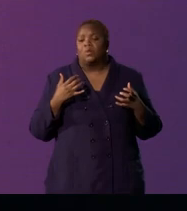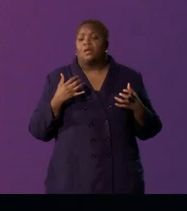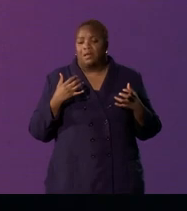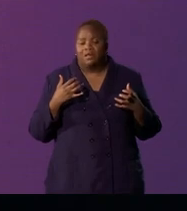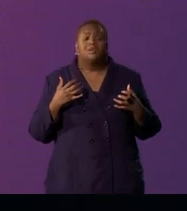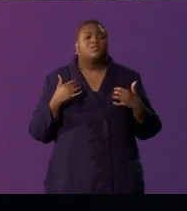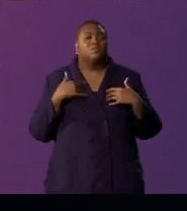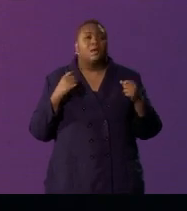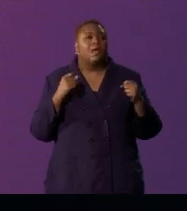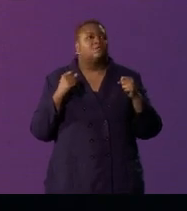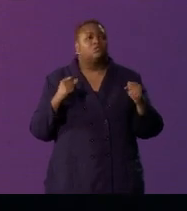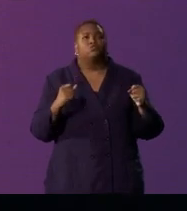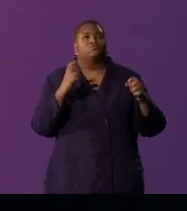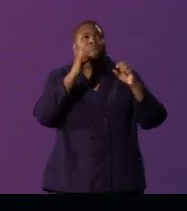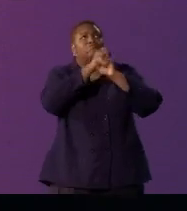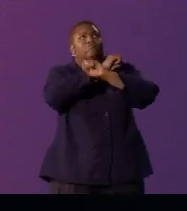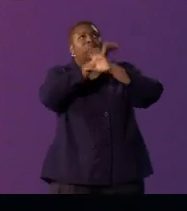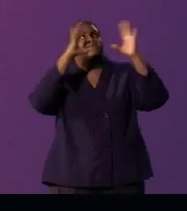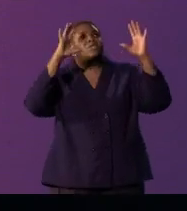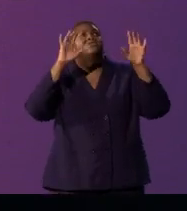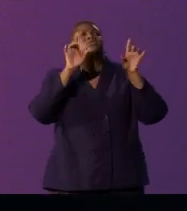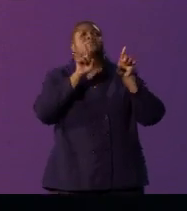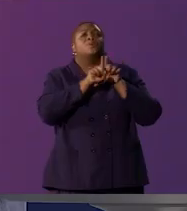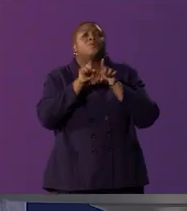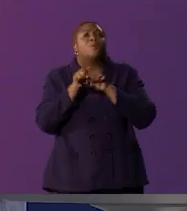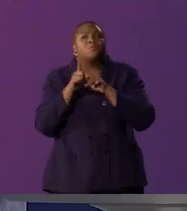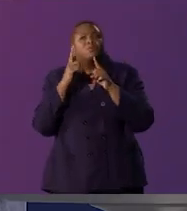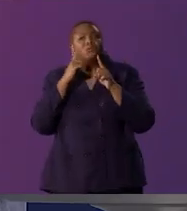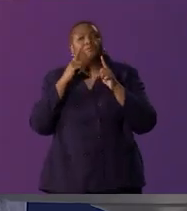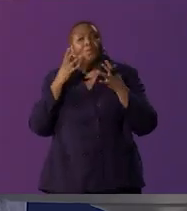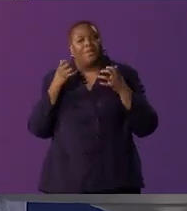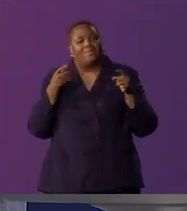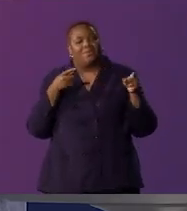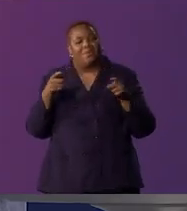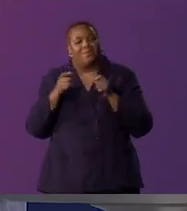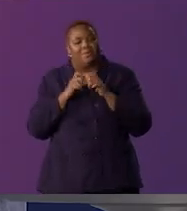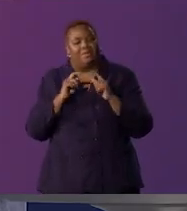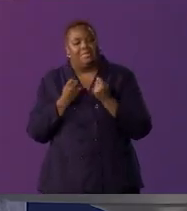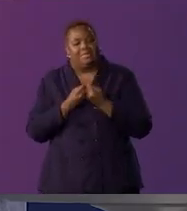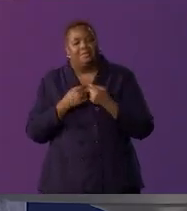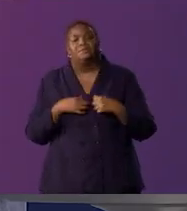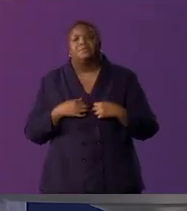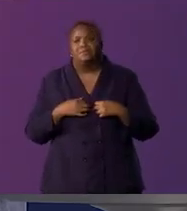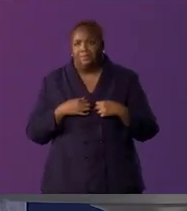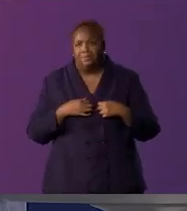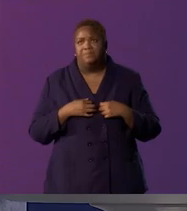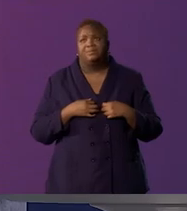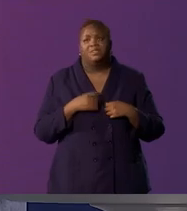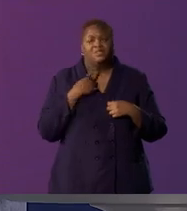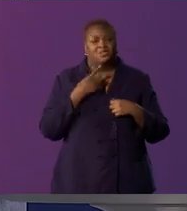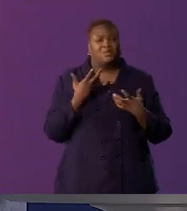but also execute them with our teams. And so in our half a minute